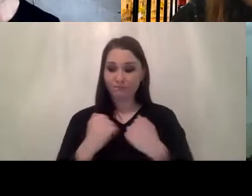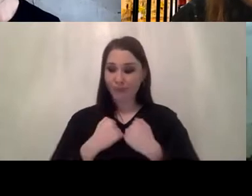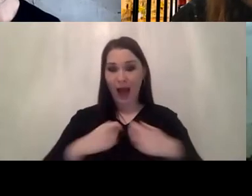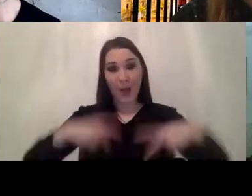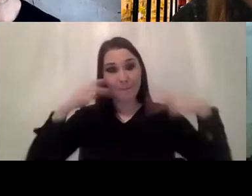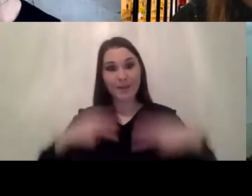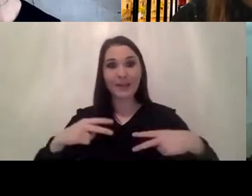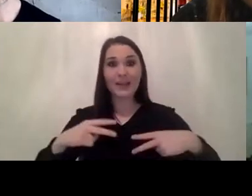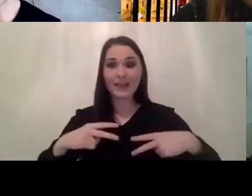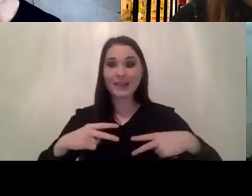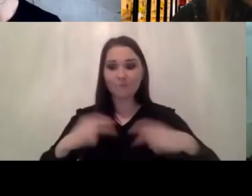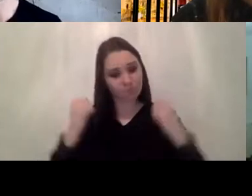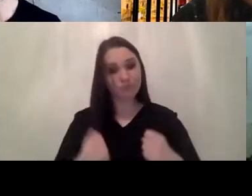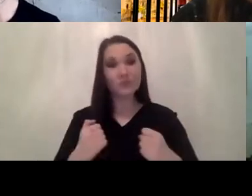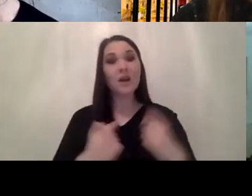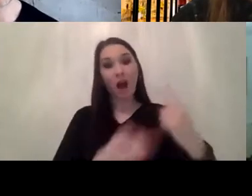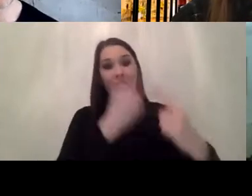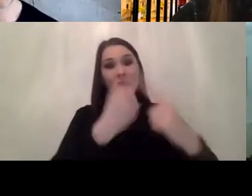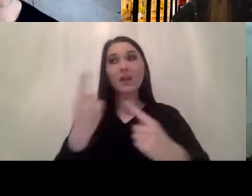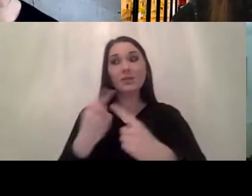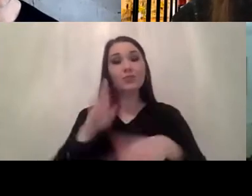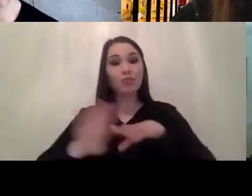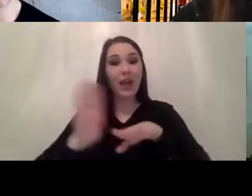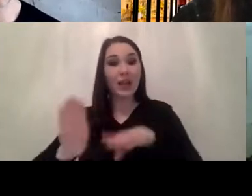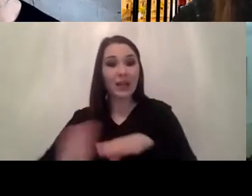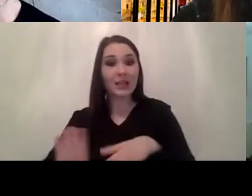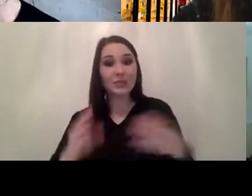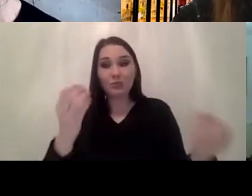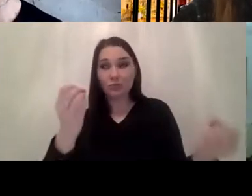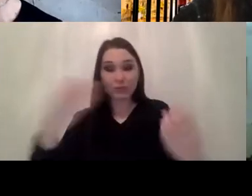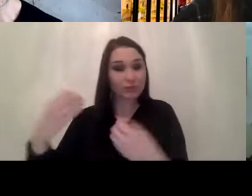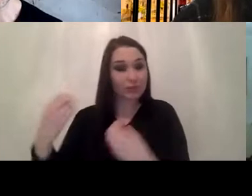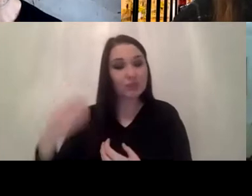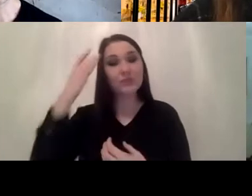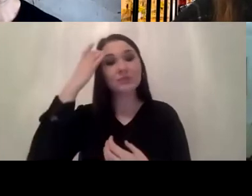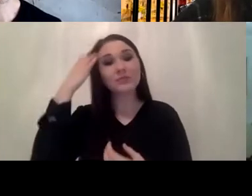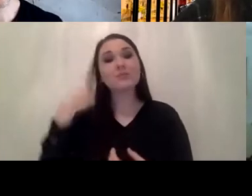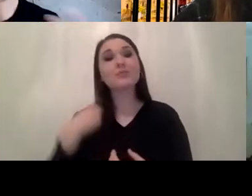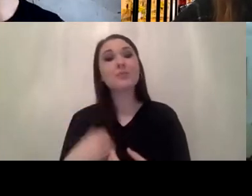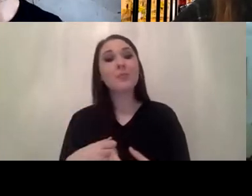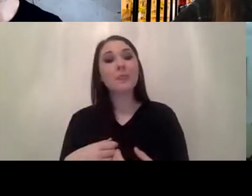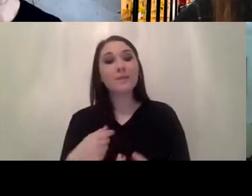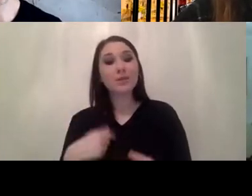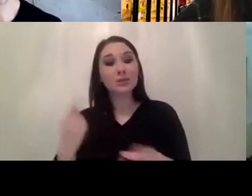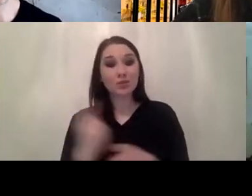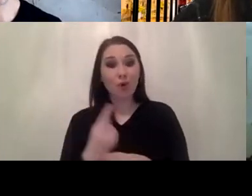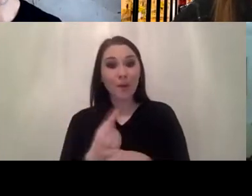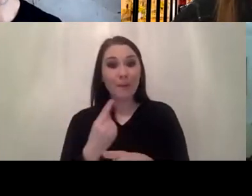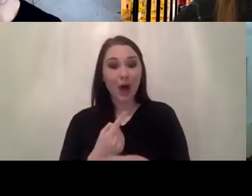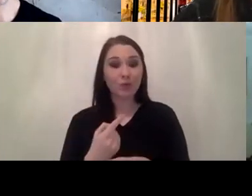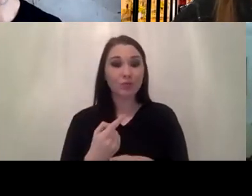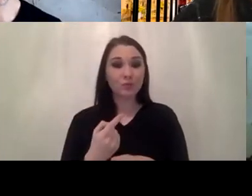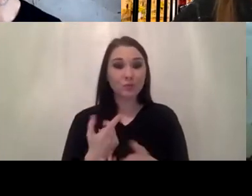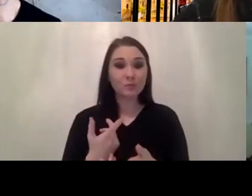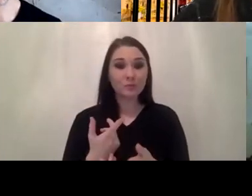of it, but there's also an element of measuring. I think just like, you know, at the end of the day, you can talk about where you want to be and